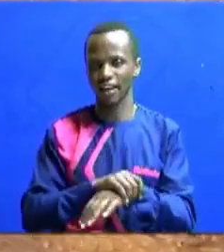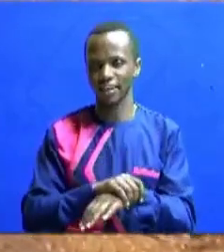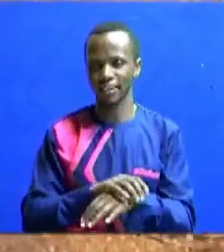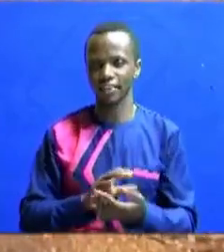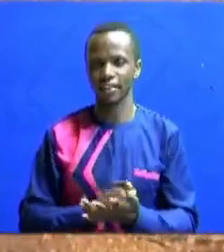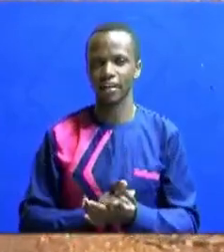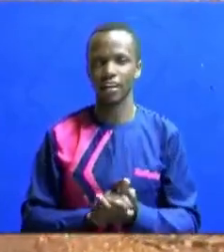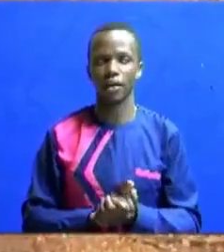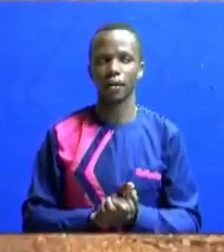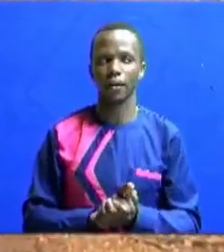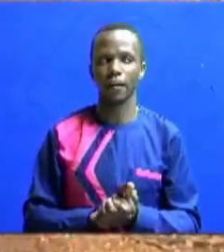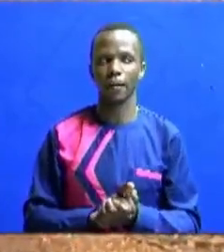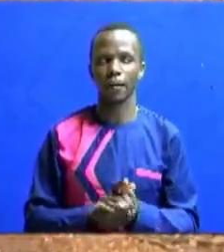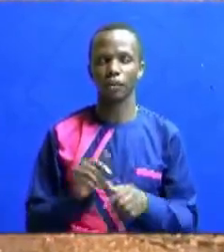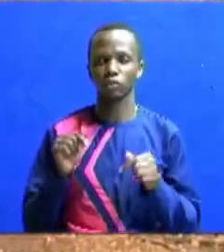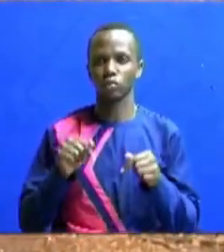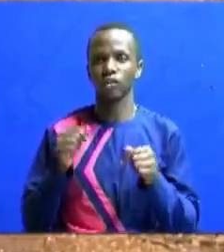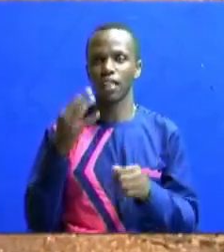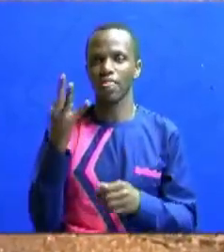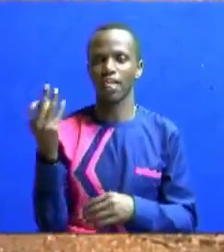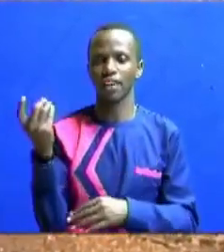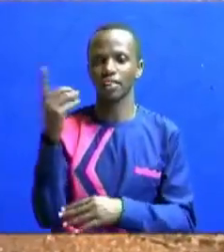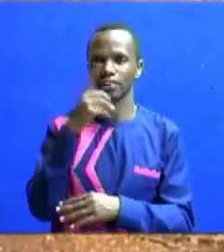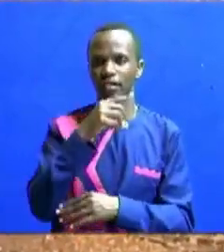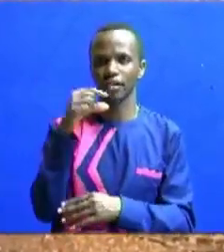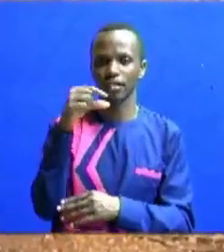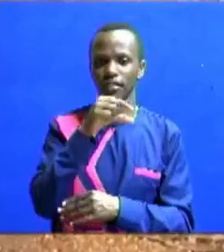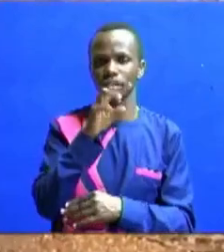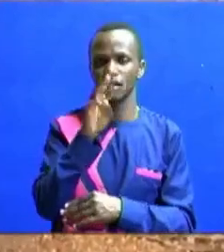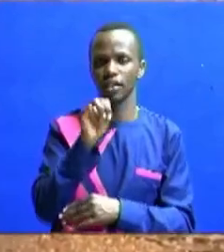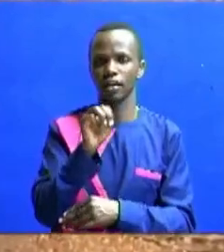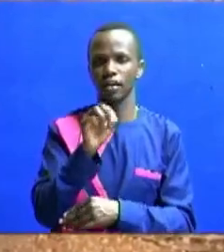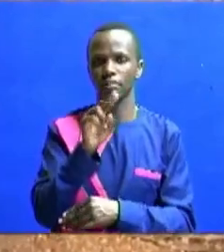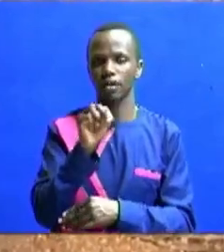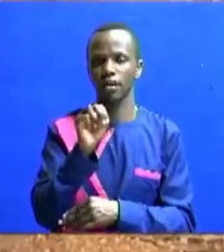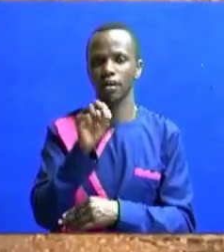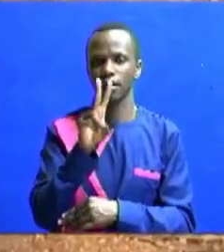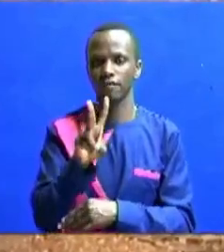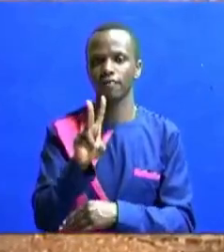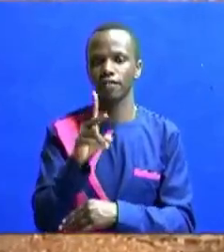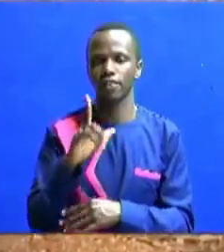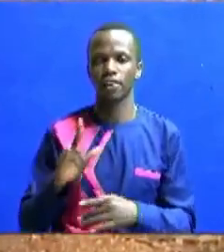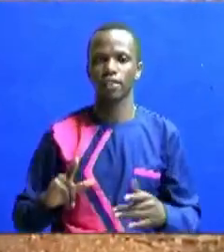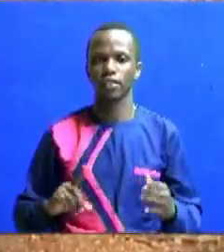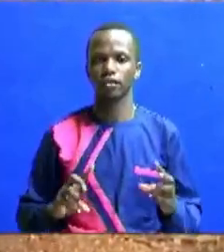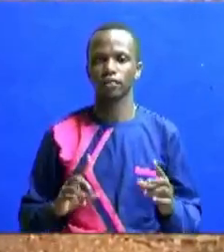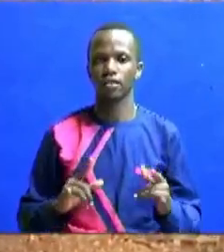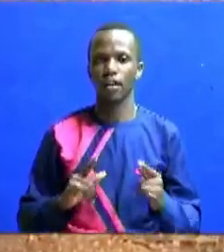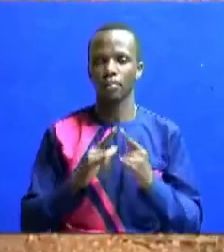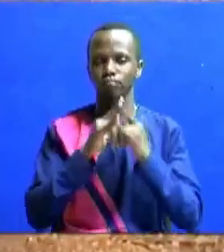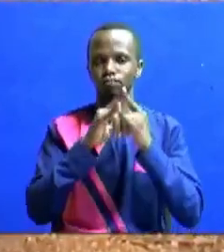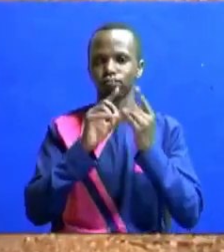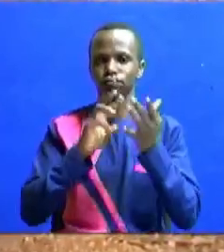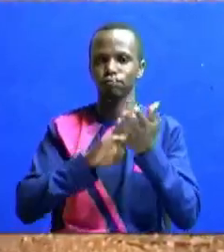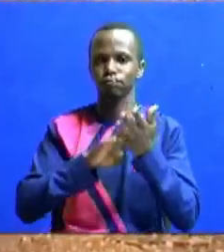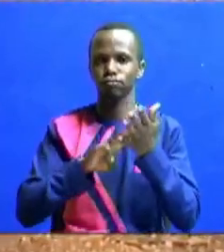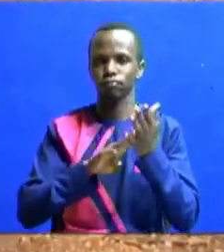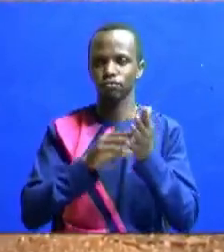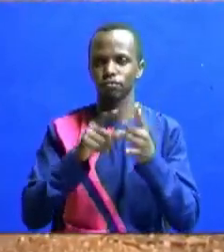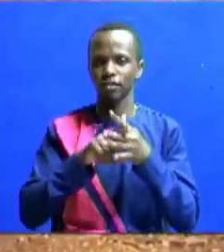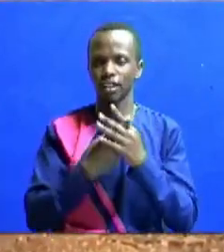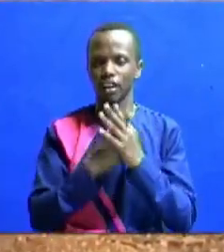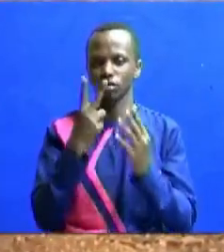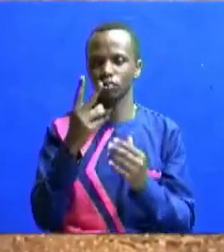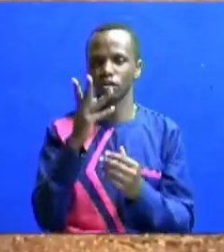Today we wrap up the third day of the GNMV Free Medical Camp Tour, which began on the 24th